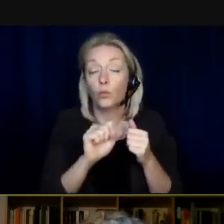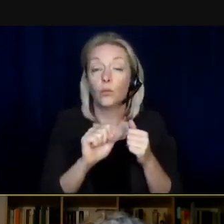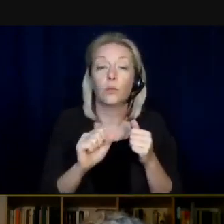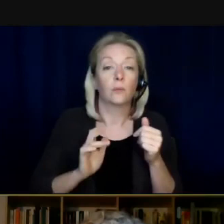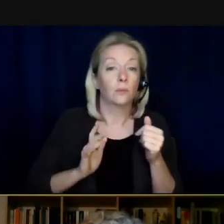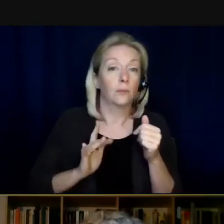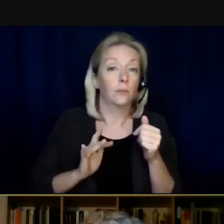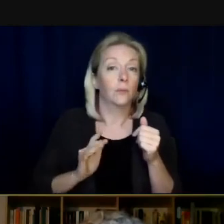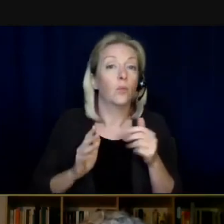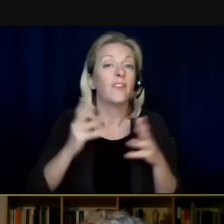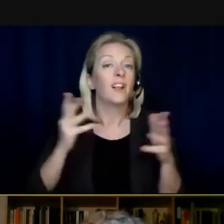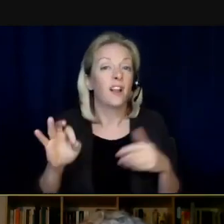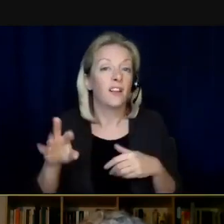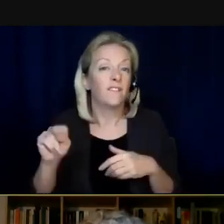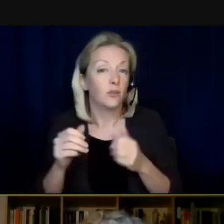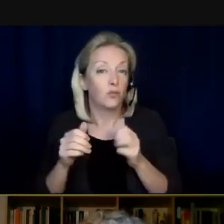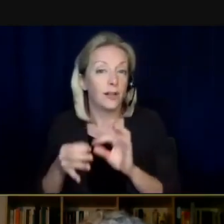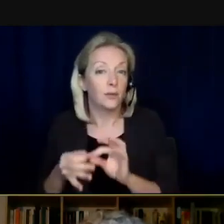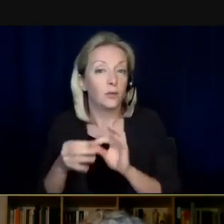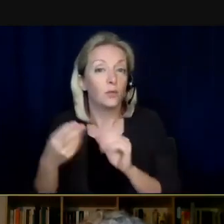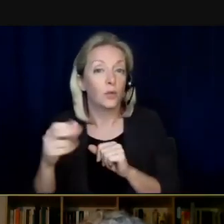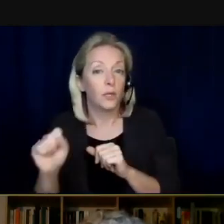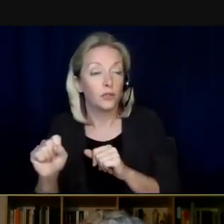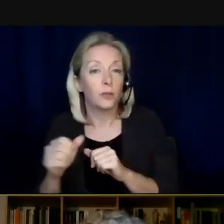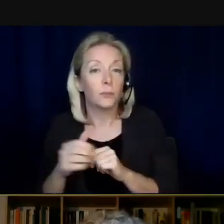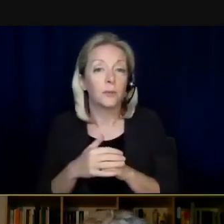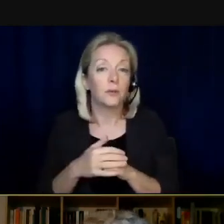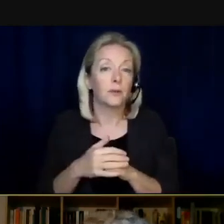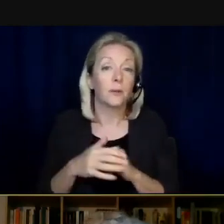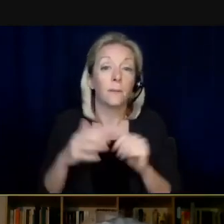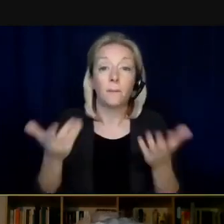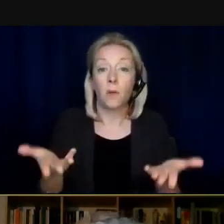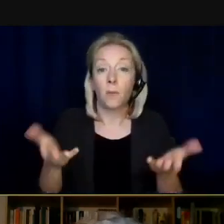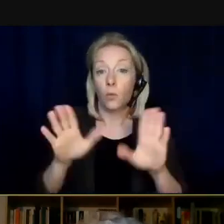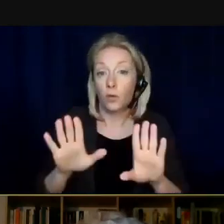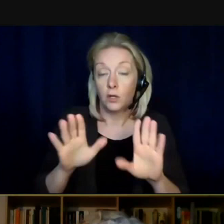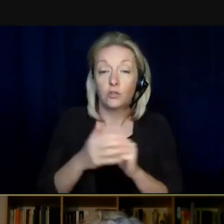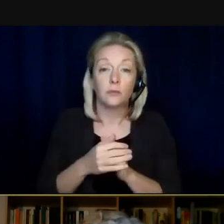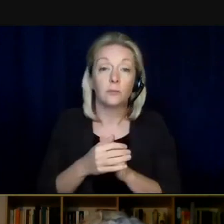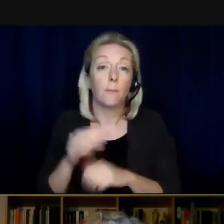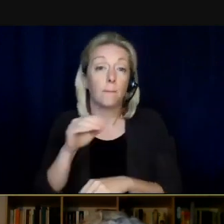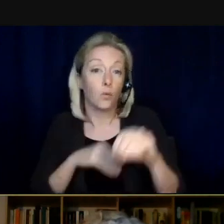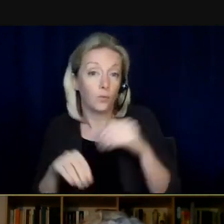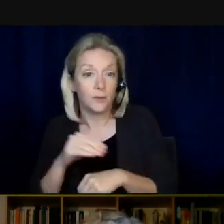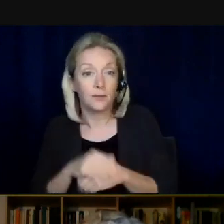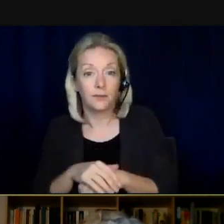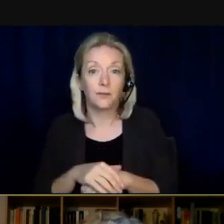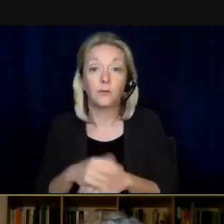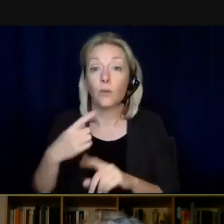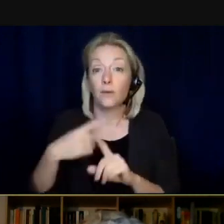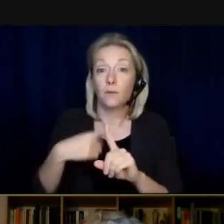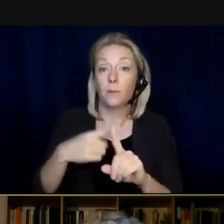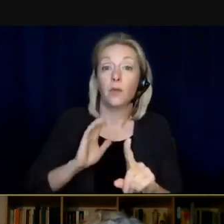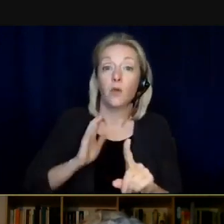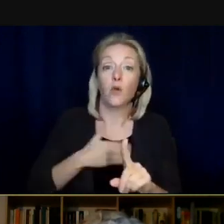We have a lot of fun ones with hand shapes and palm orientations and movements. Okay.